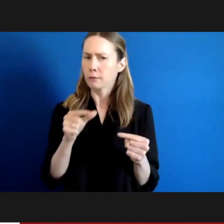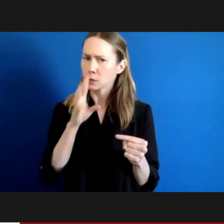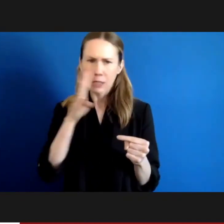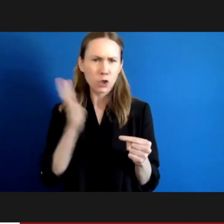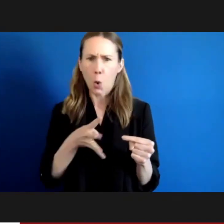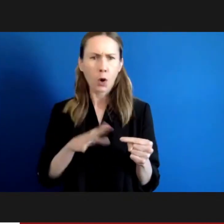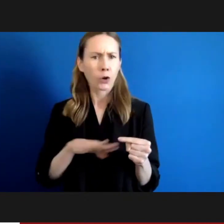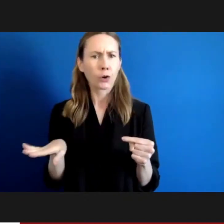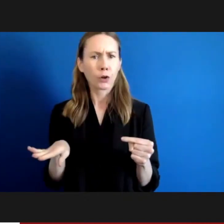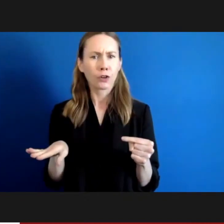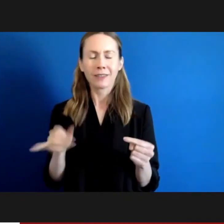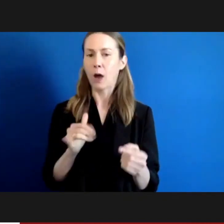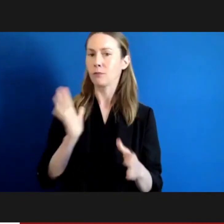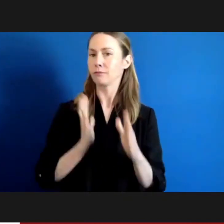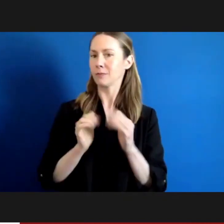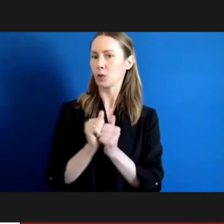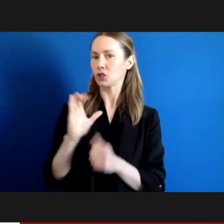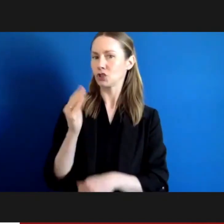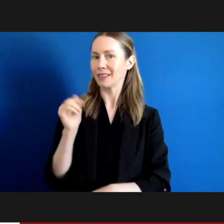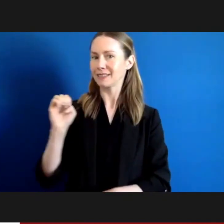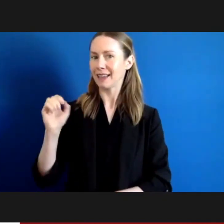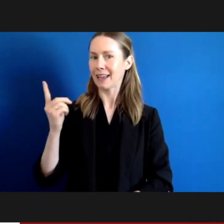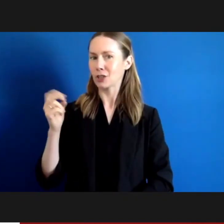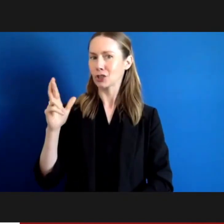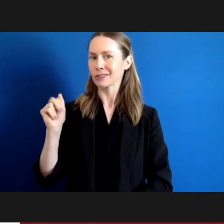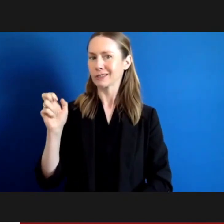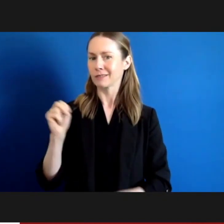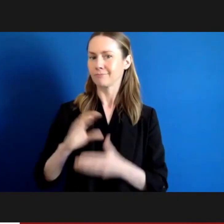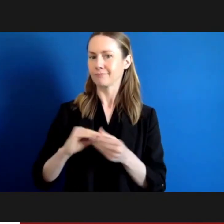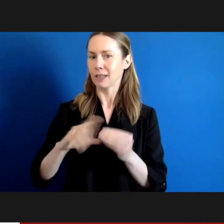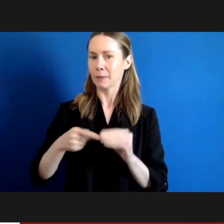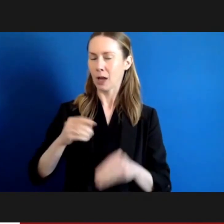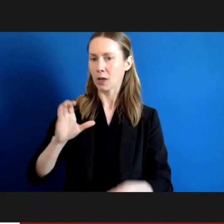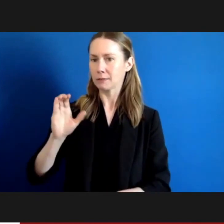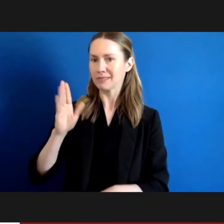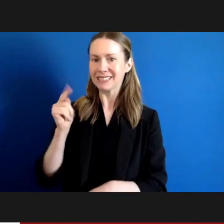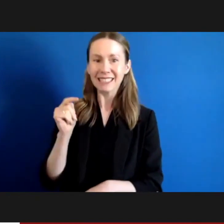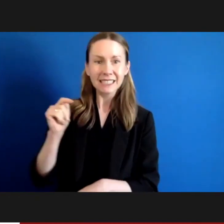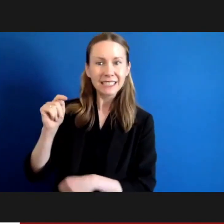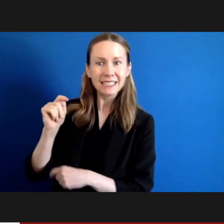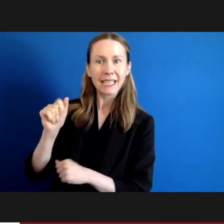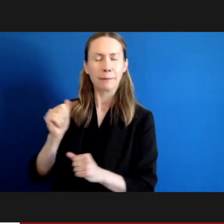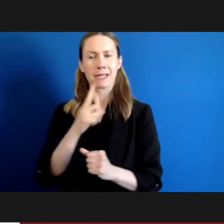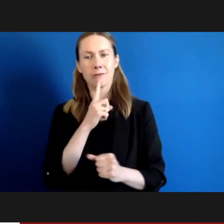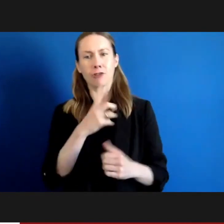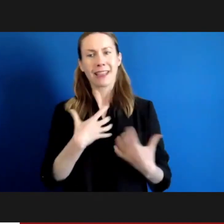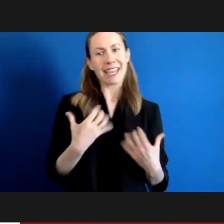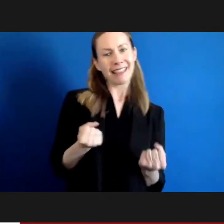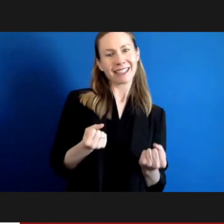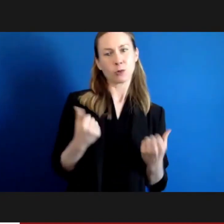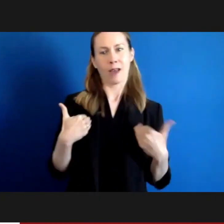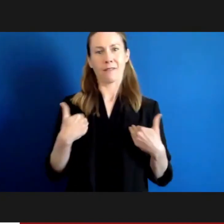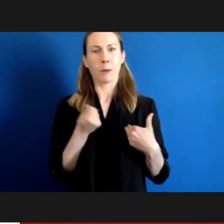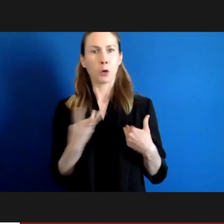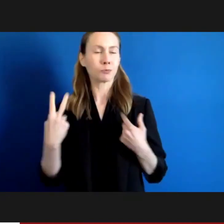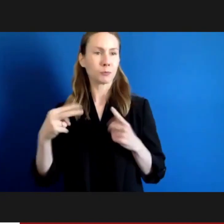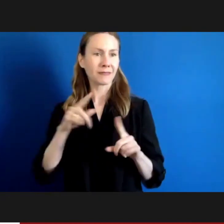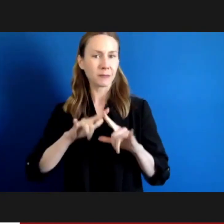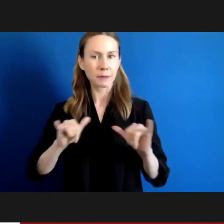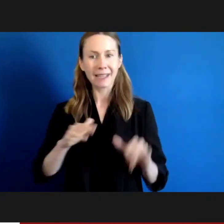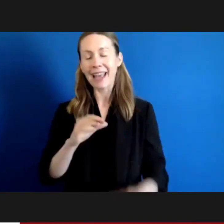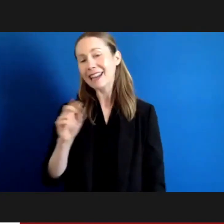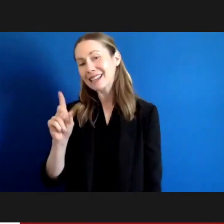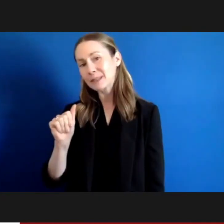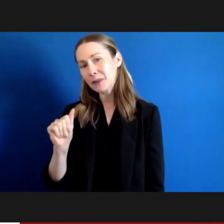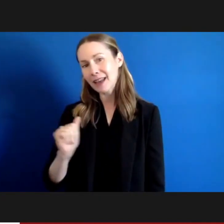Anderson's discussion of DBT, it can be healthy and healing to hold multiple perspectives at the same time. And because disability itself